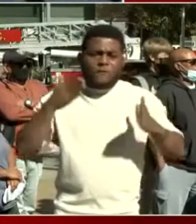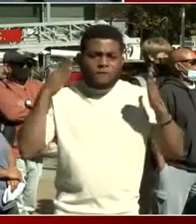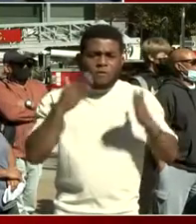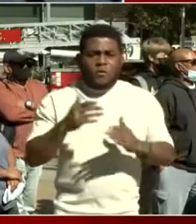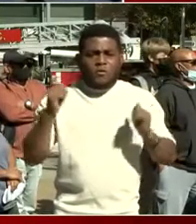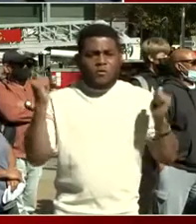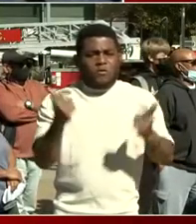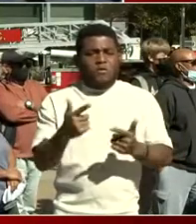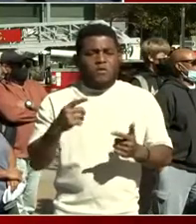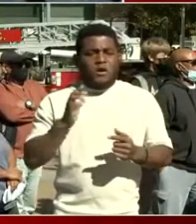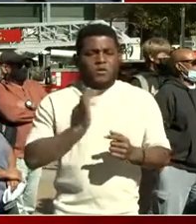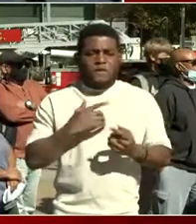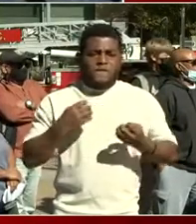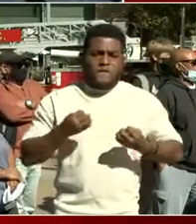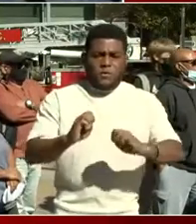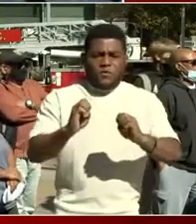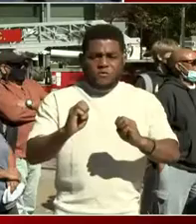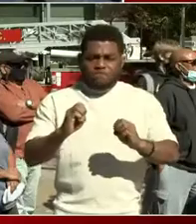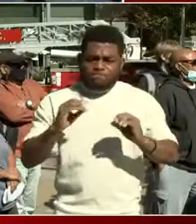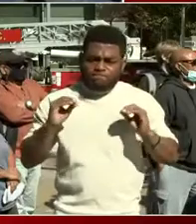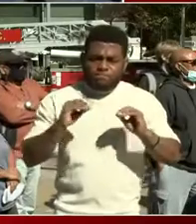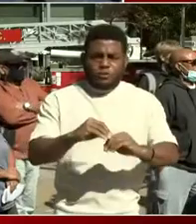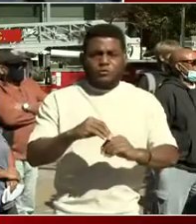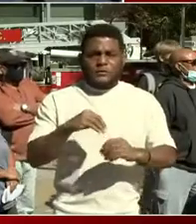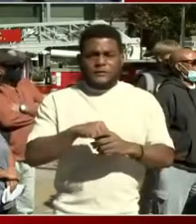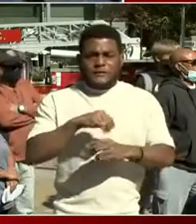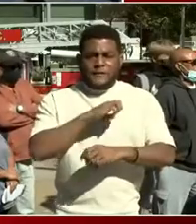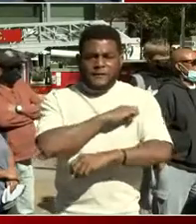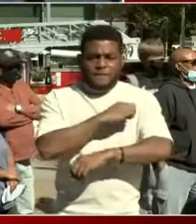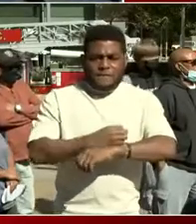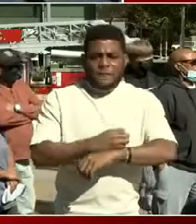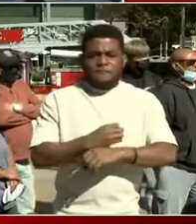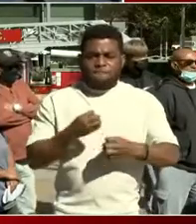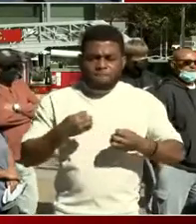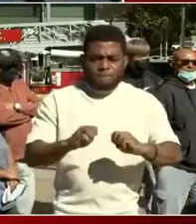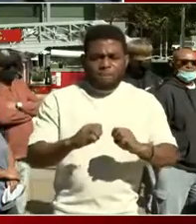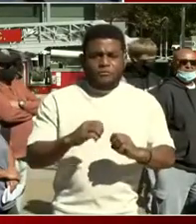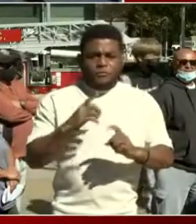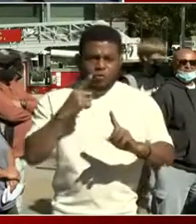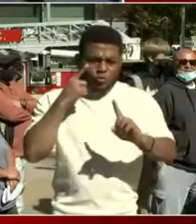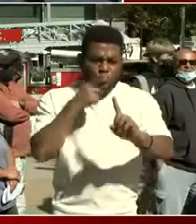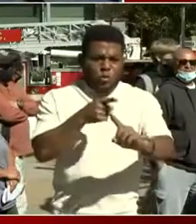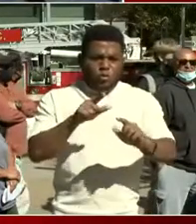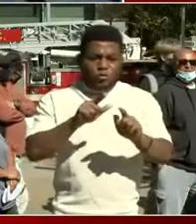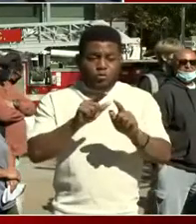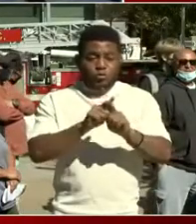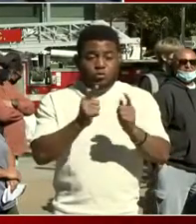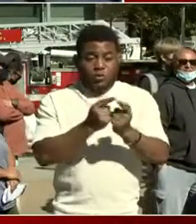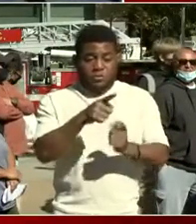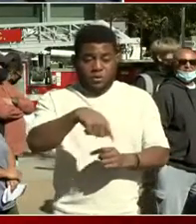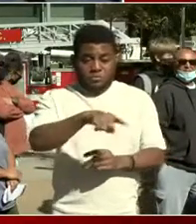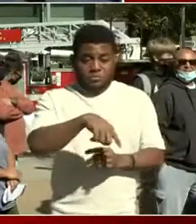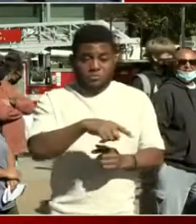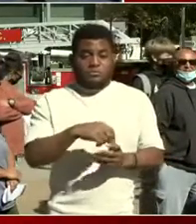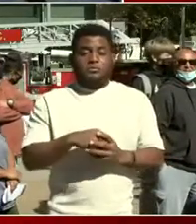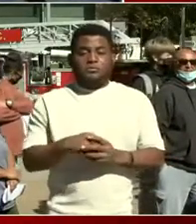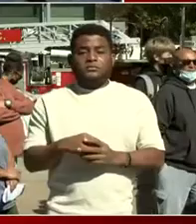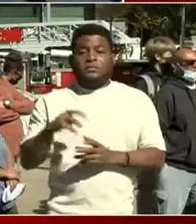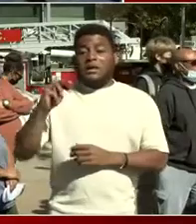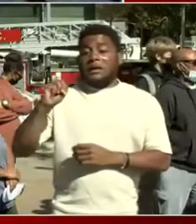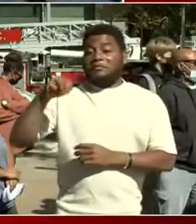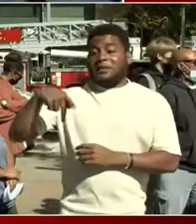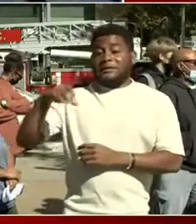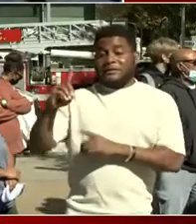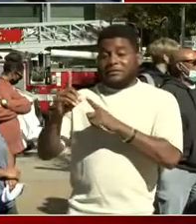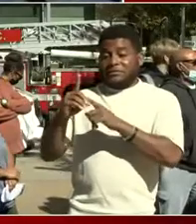while supplementing this deployment with specialized units, including MPD's Crime Suppression Team, Special Operations Division,